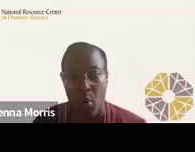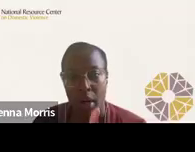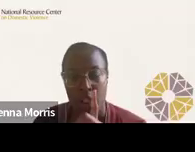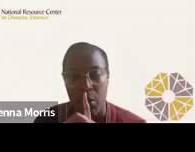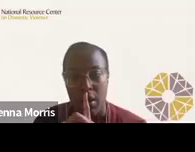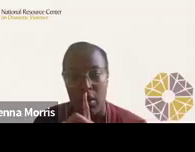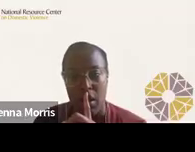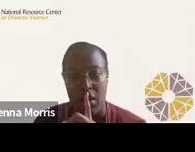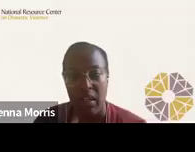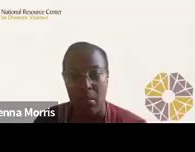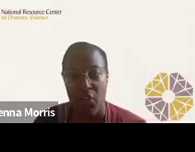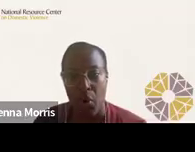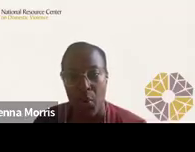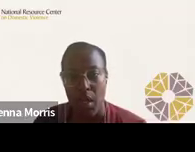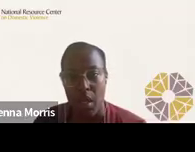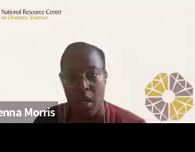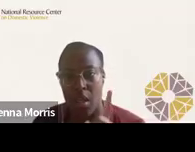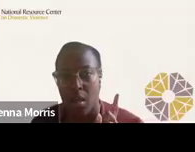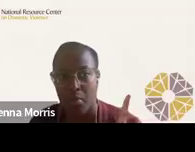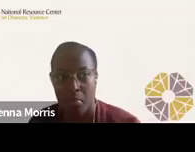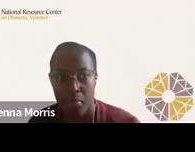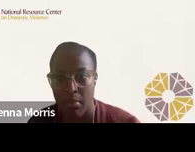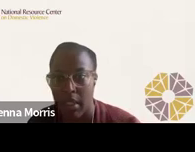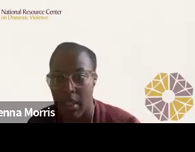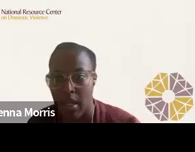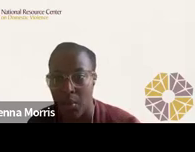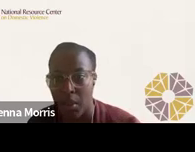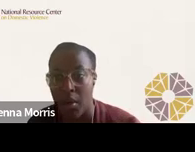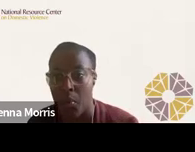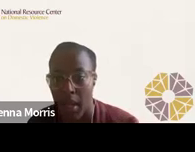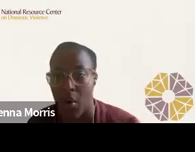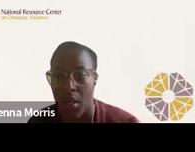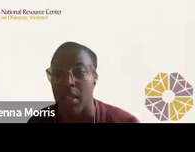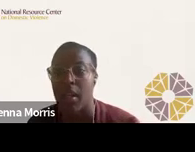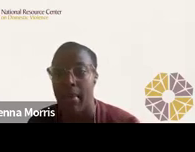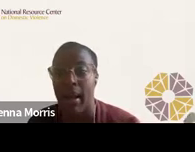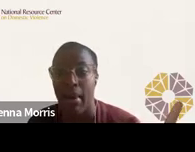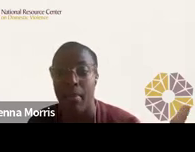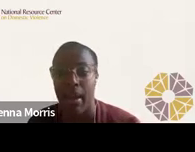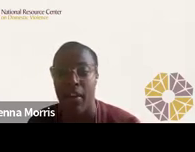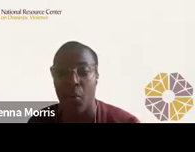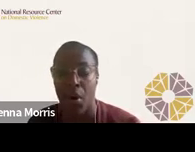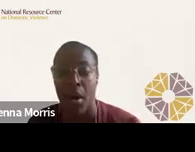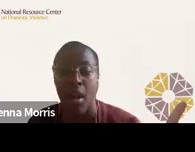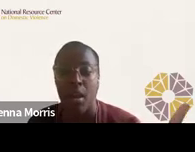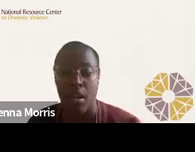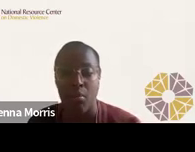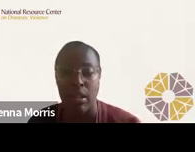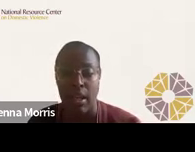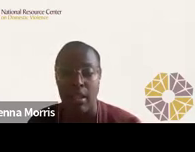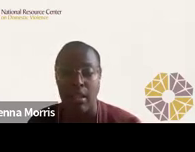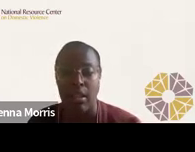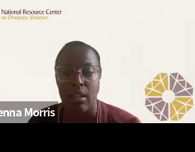And one more too, this is Sheena speaking before we bump to the next one. We had a question come back about paying for